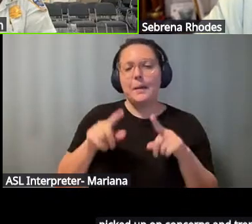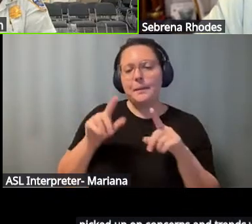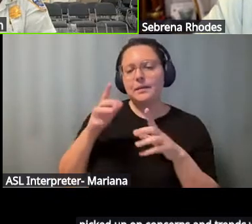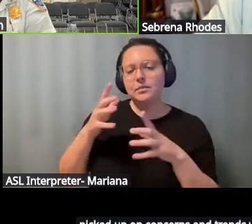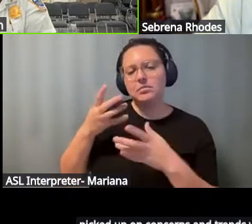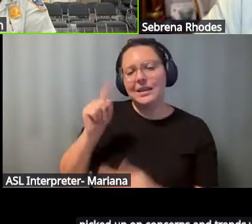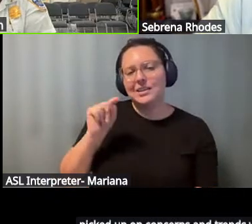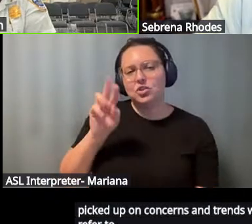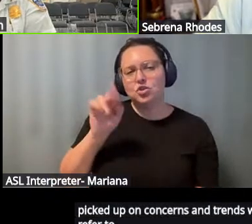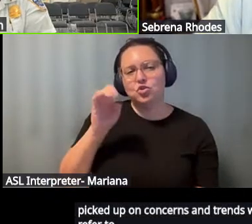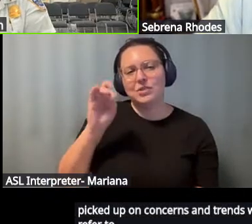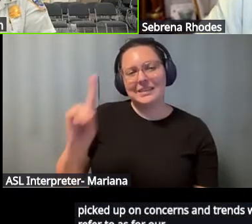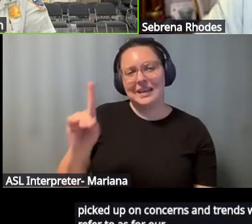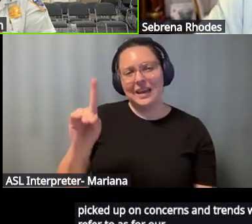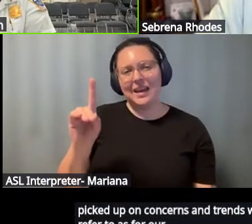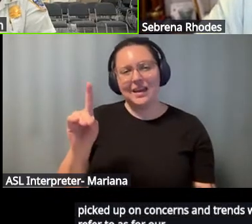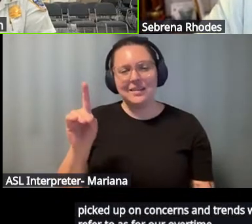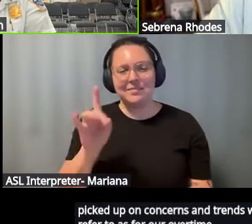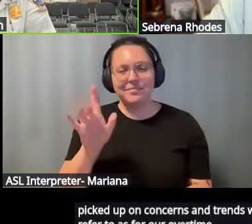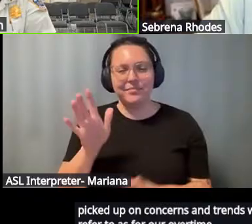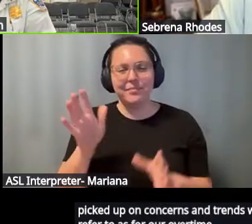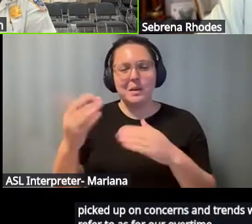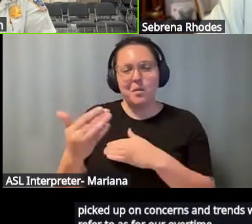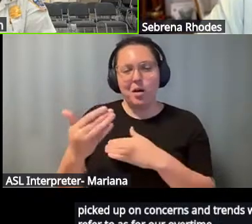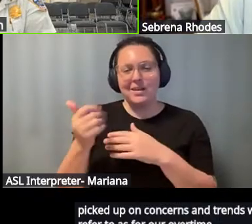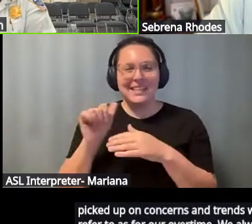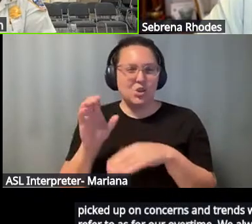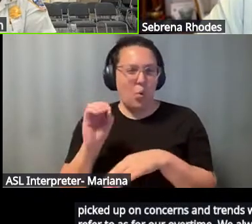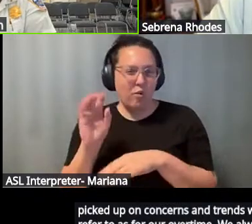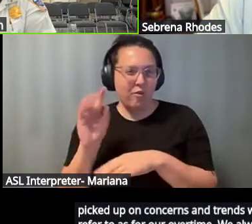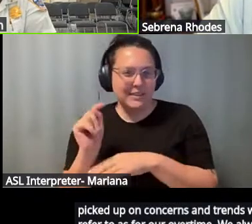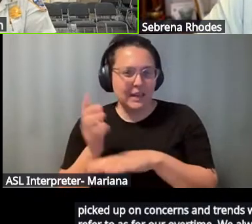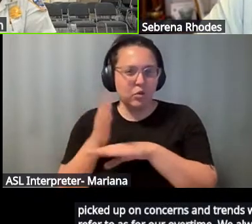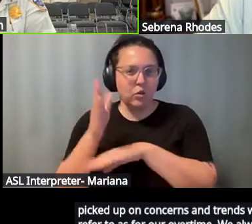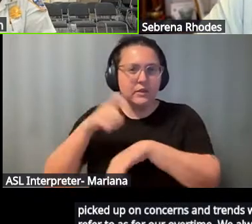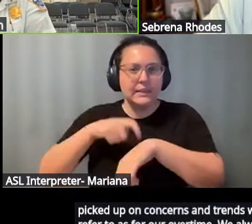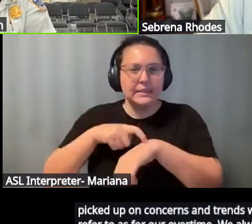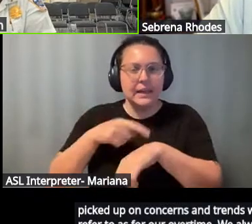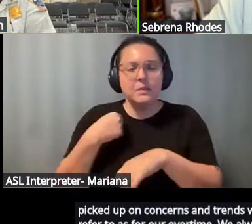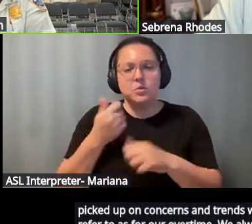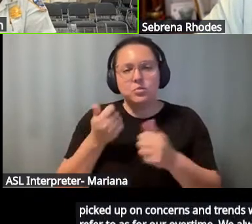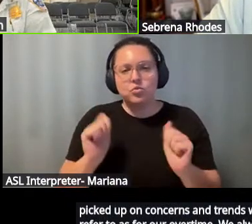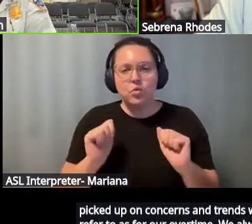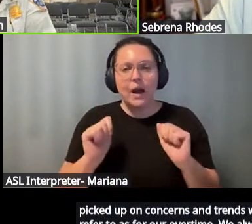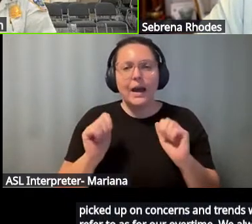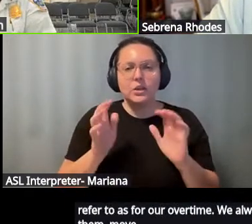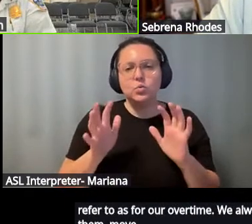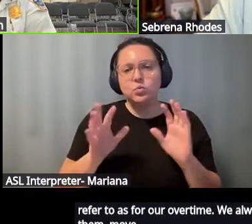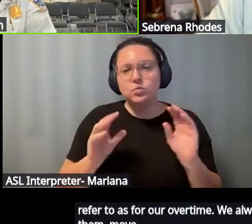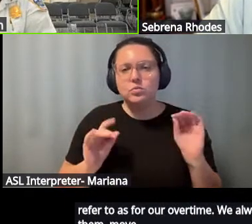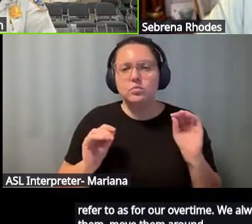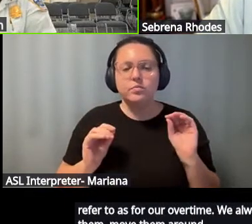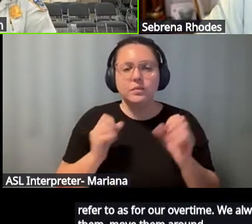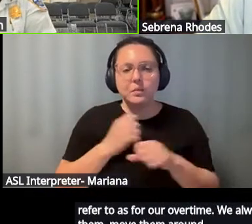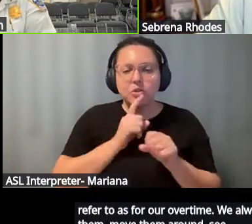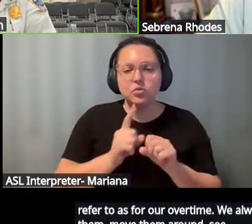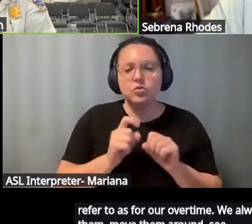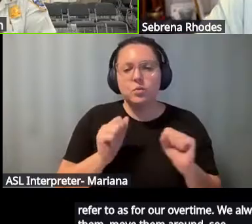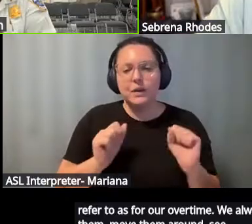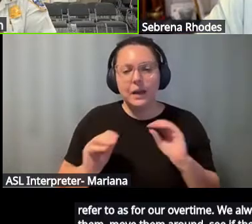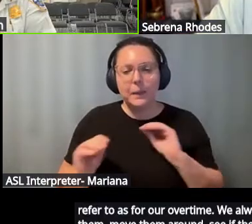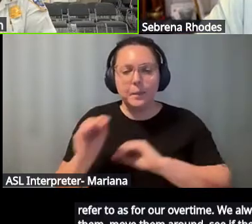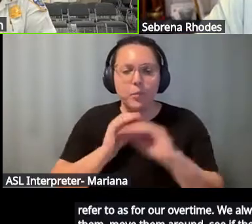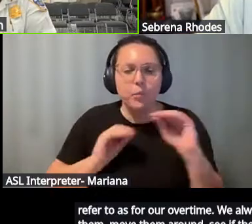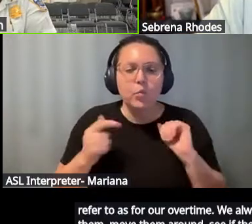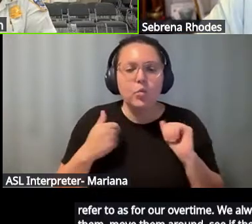to as for our overtime. We always try to look and see how we can redeploy them, move them around, see if the lower half works